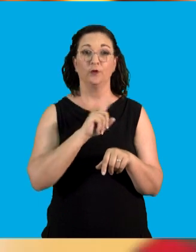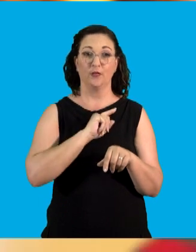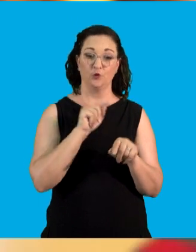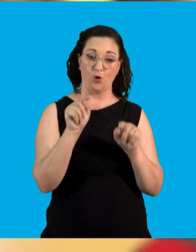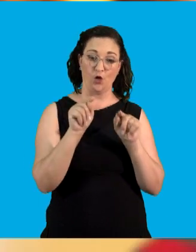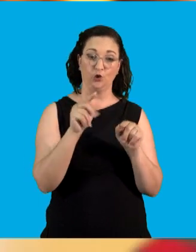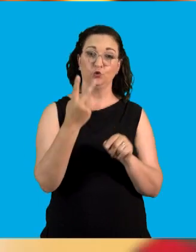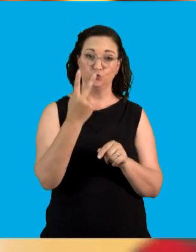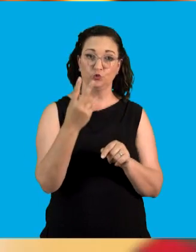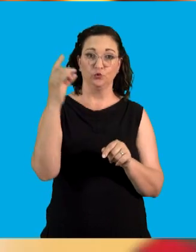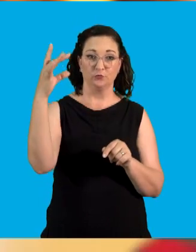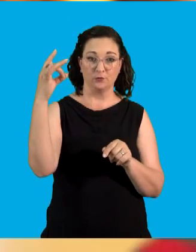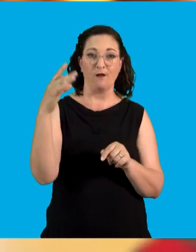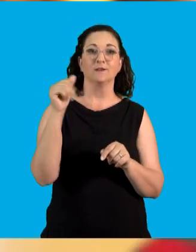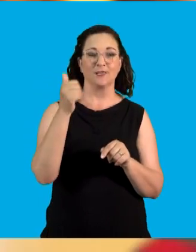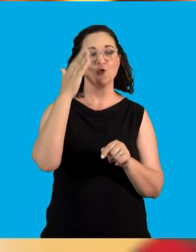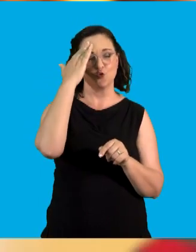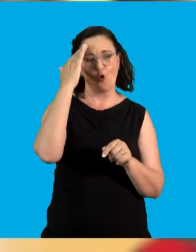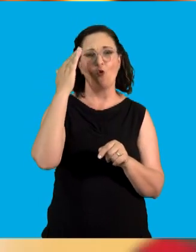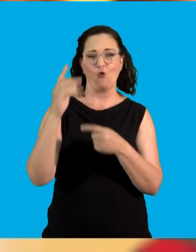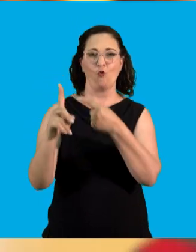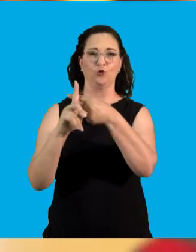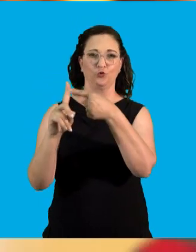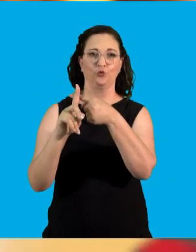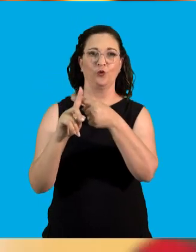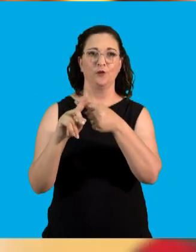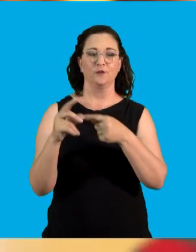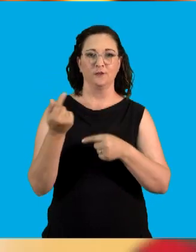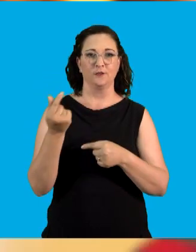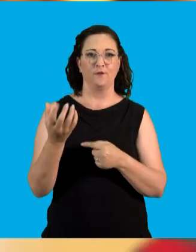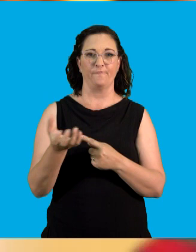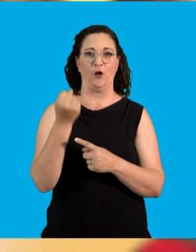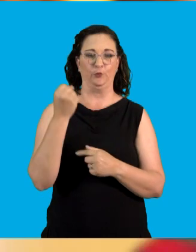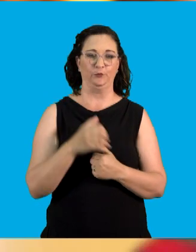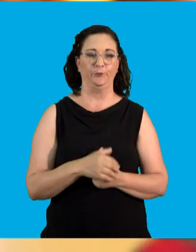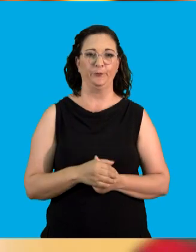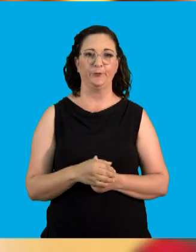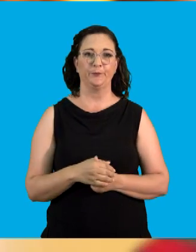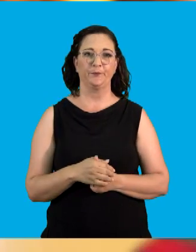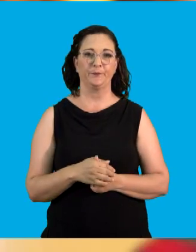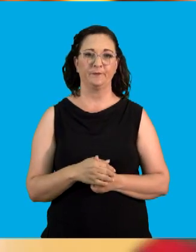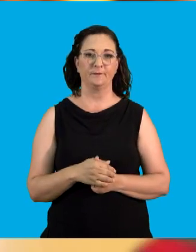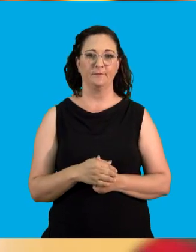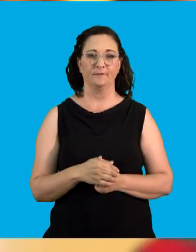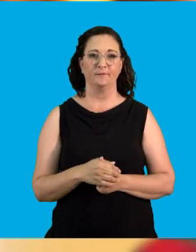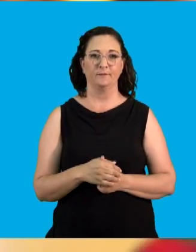Okay, those are the two that will lead you to the direction of the Southern Cross